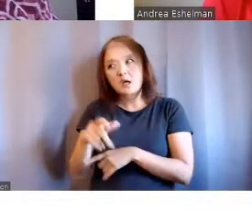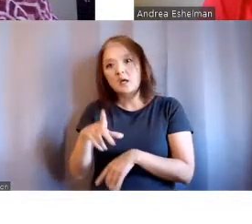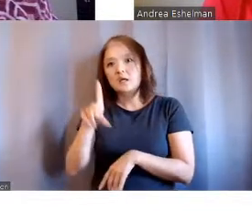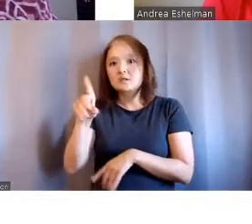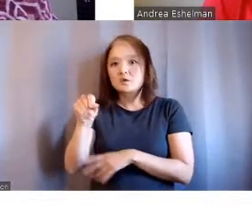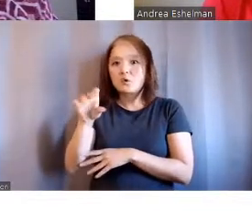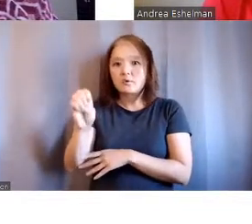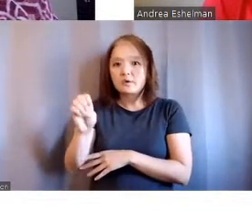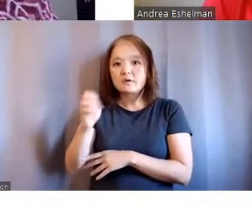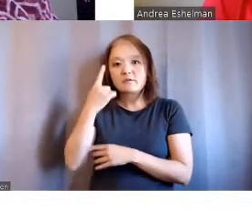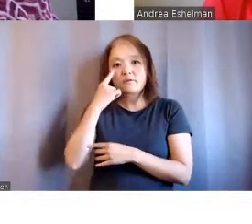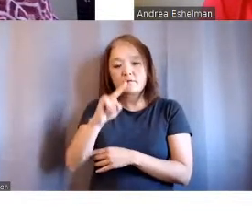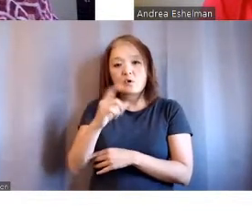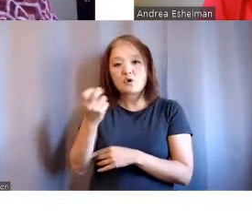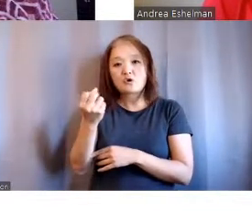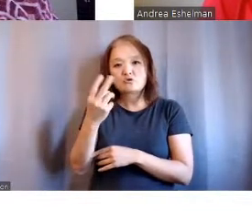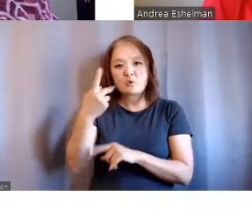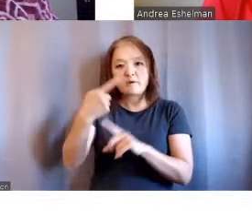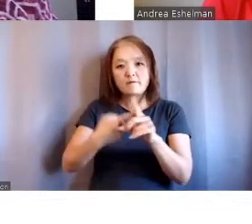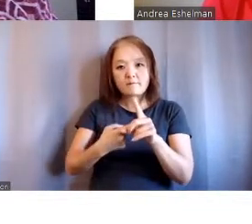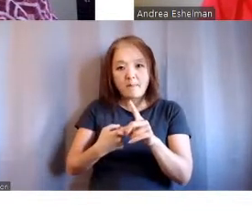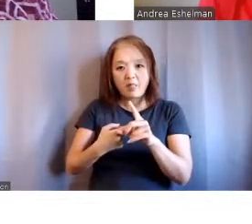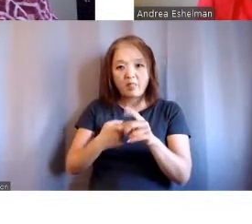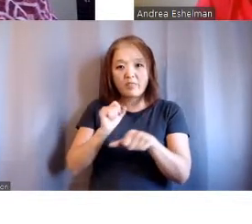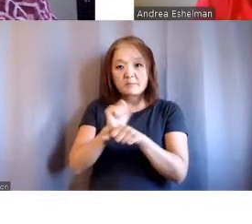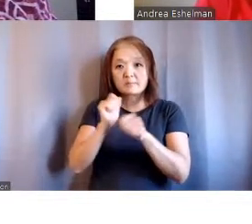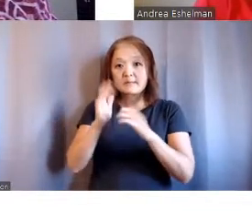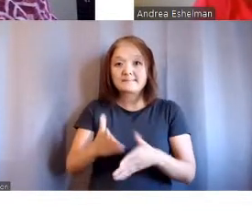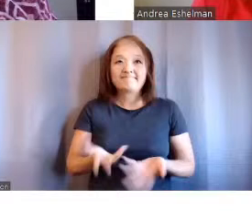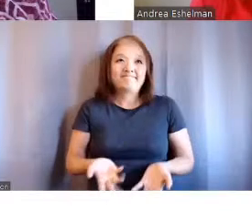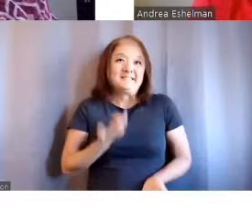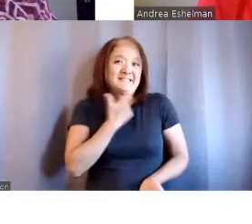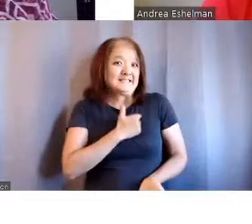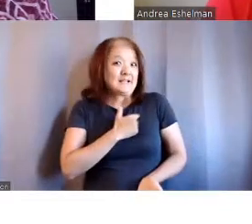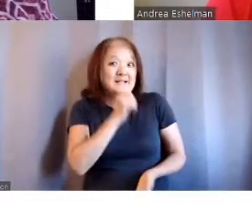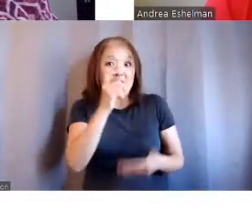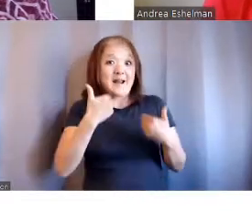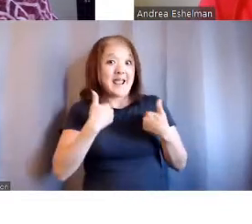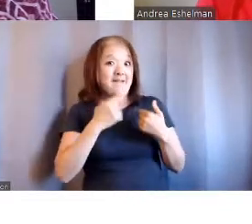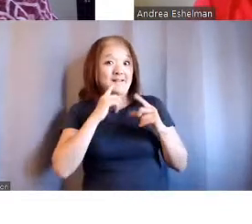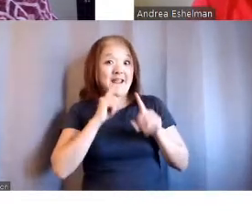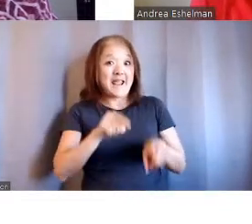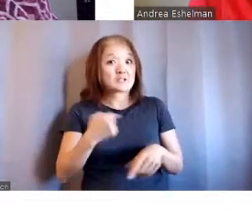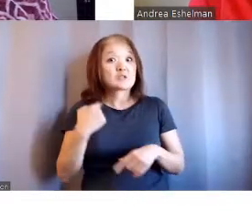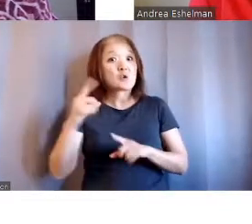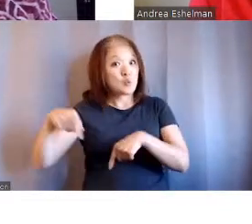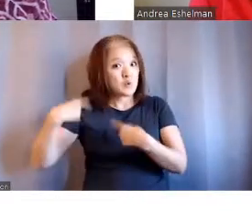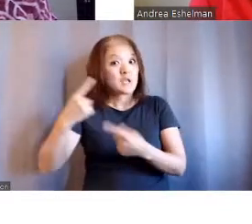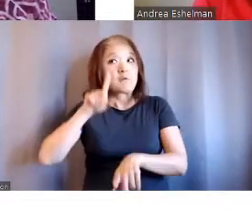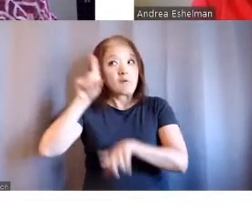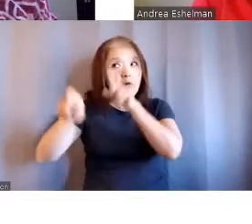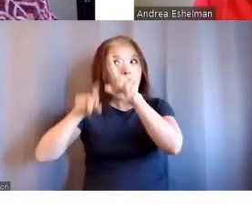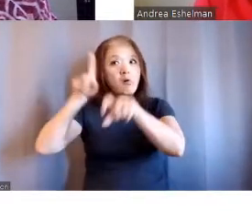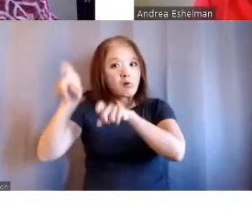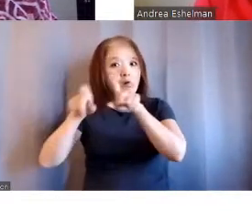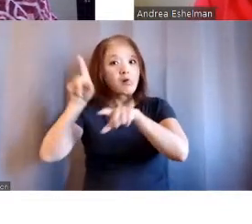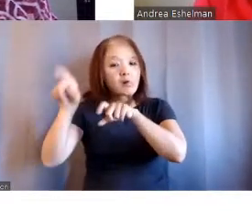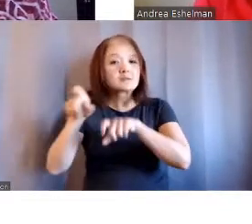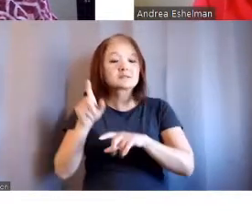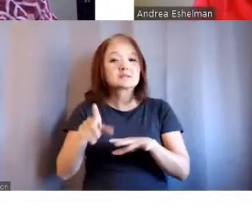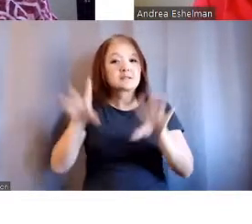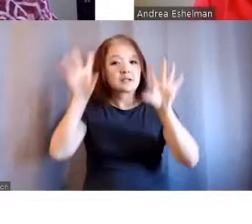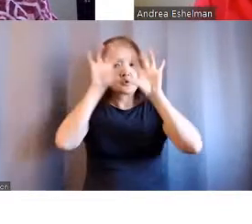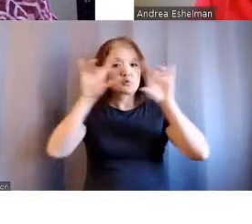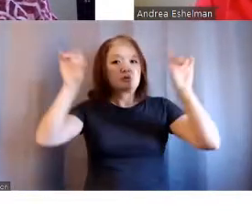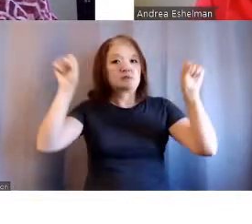12-month employees? I don't have an answer for you on that. We've been asking for weeks, and the superintendent put out